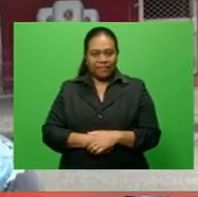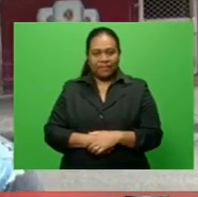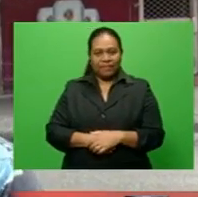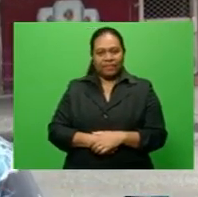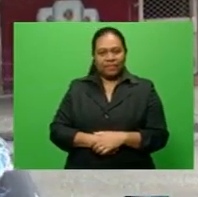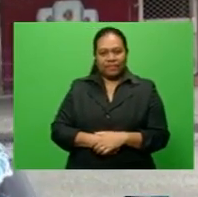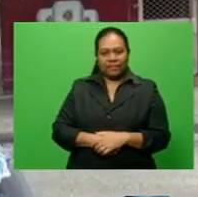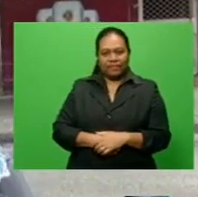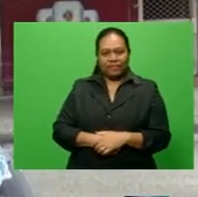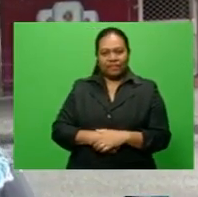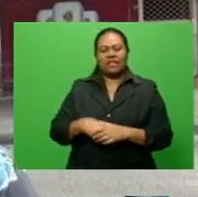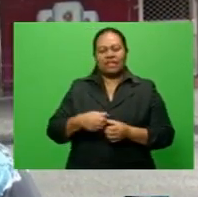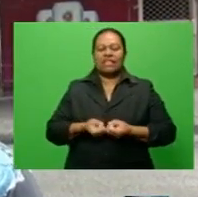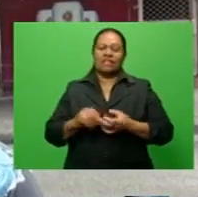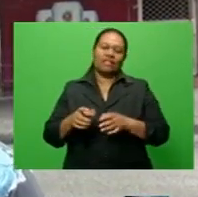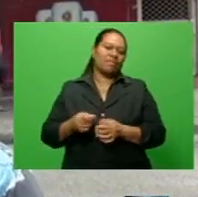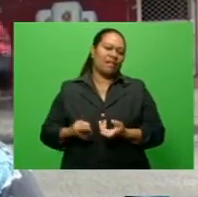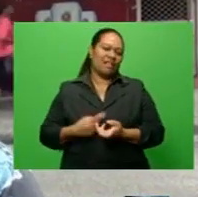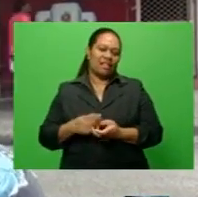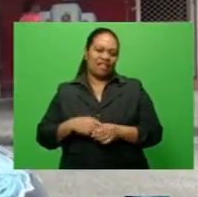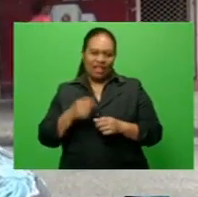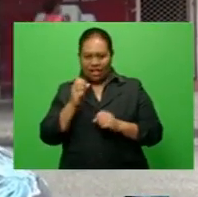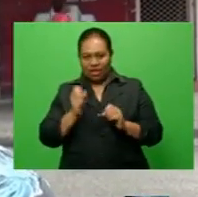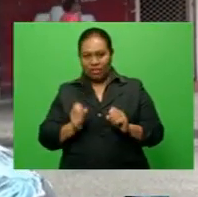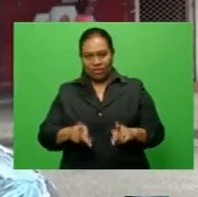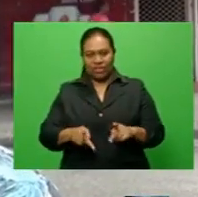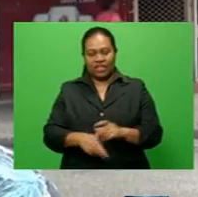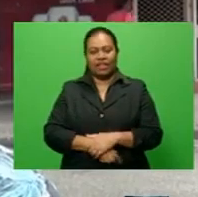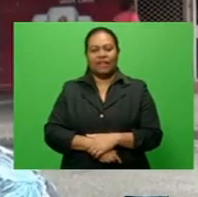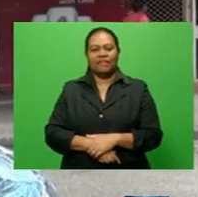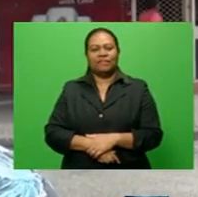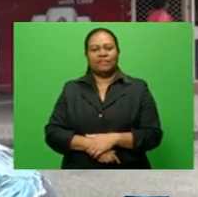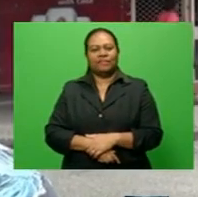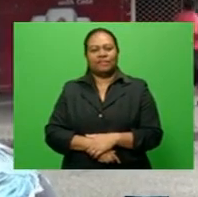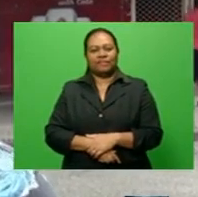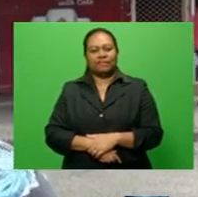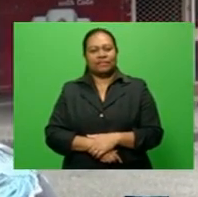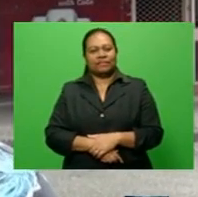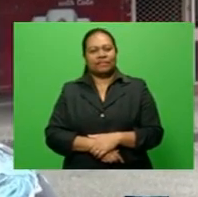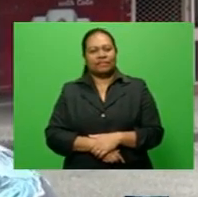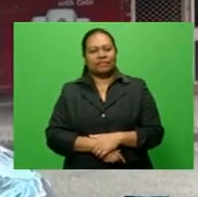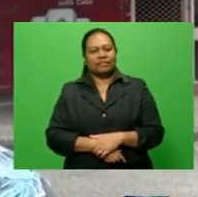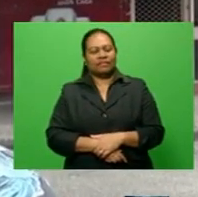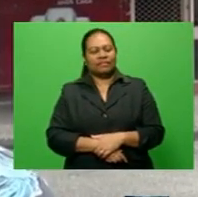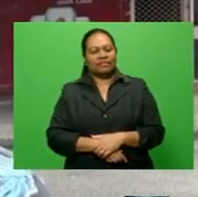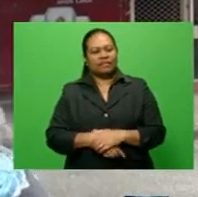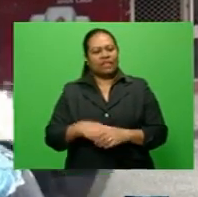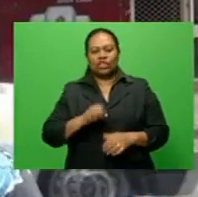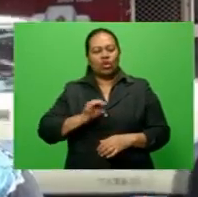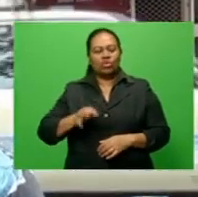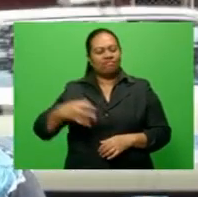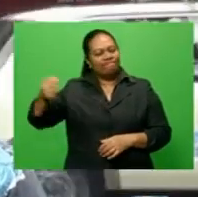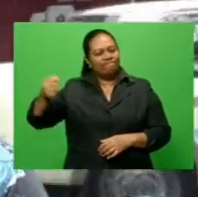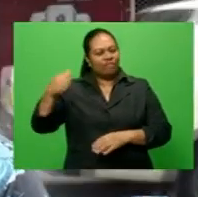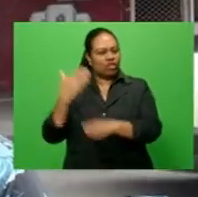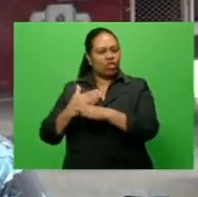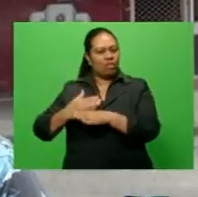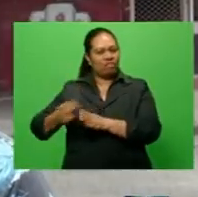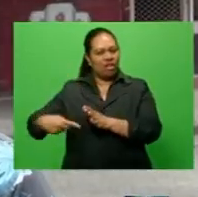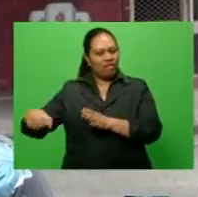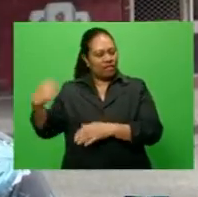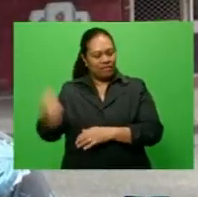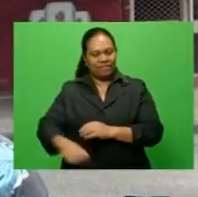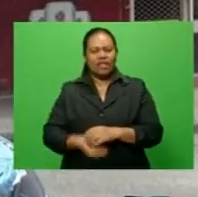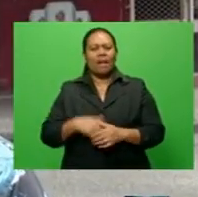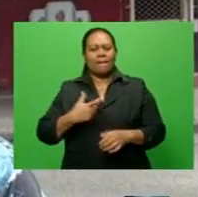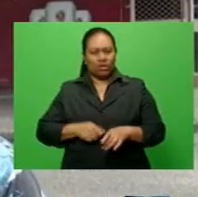they get another chance. Like, it's not right to ban them for life, because most